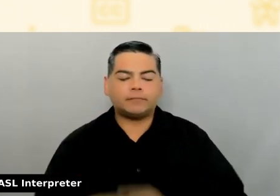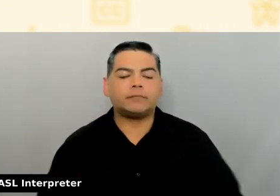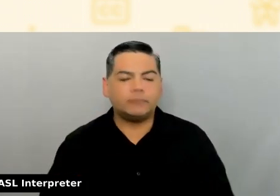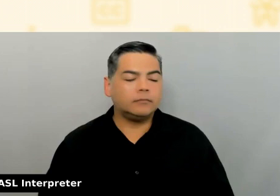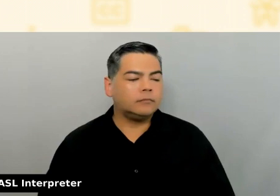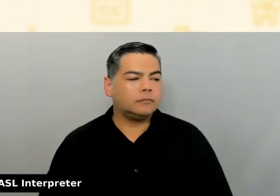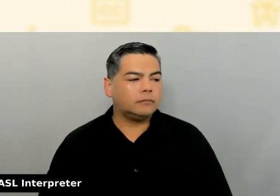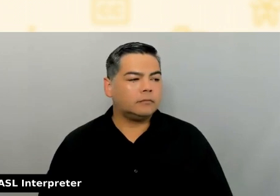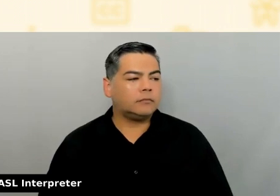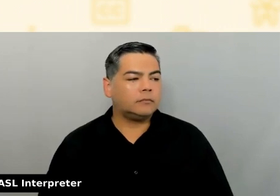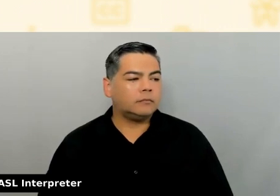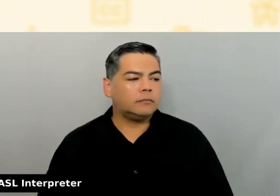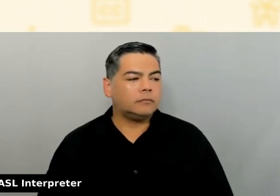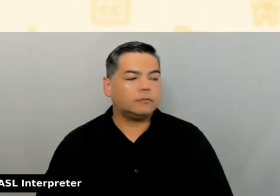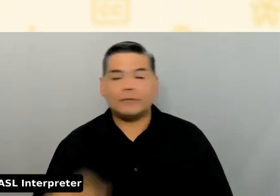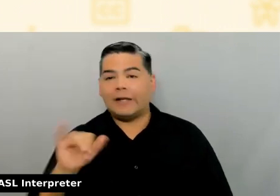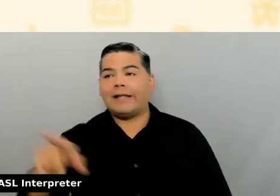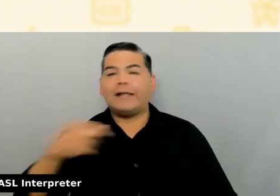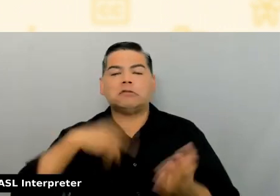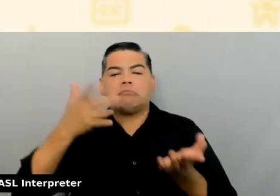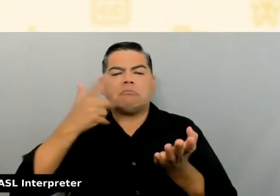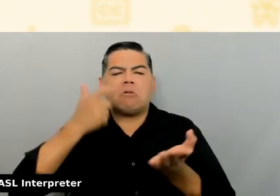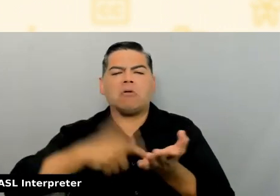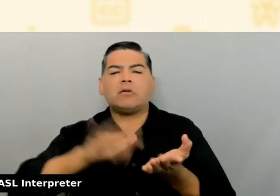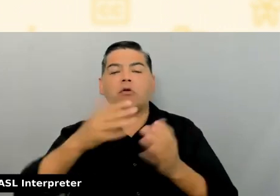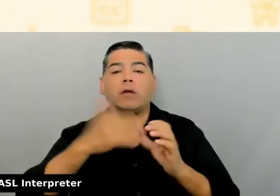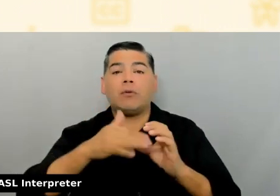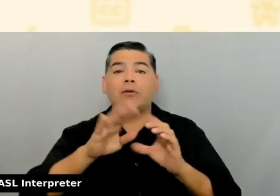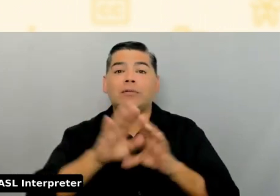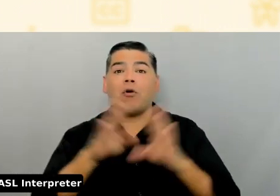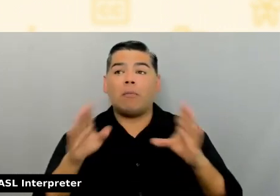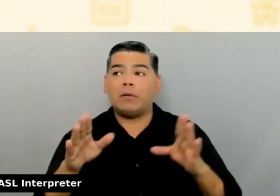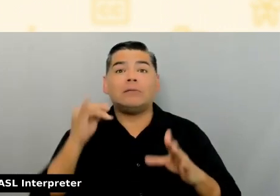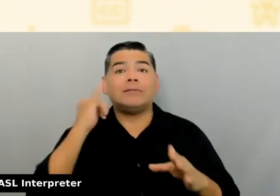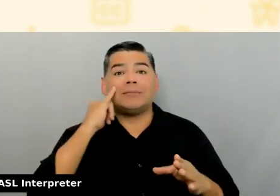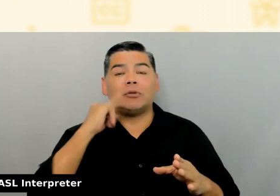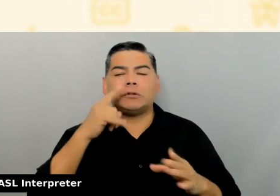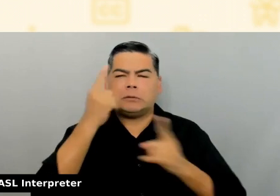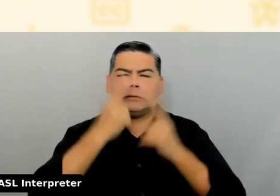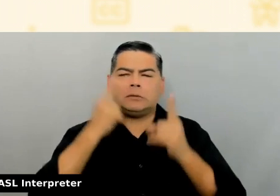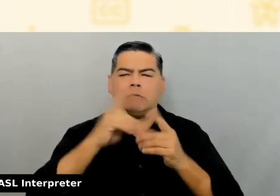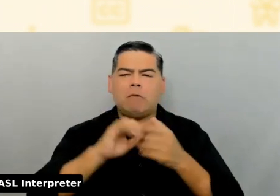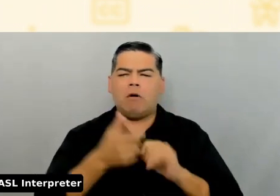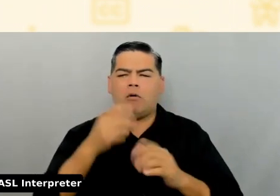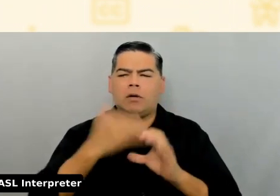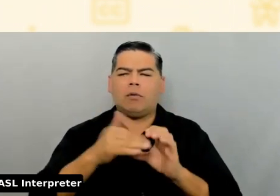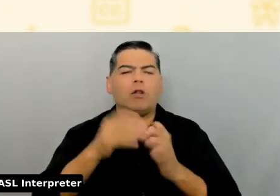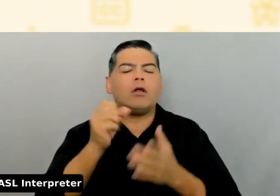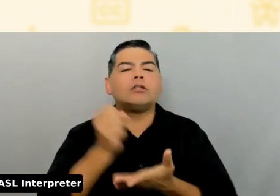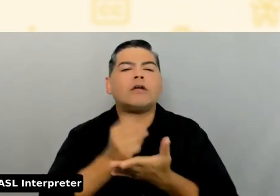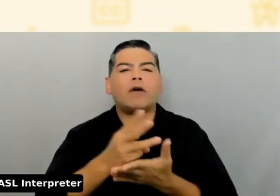some sort of acknowledgement that your email has been opened. So if you're wondering how email softwares can track